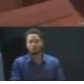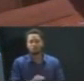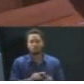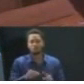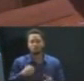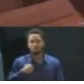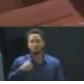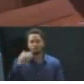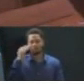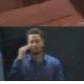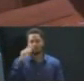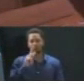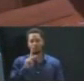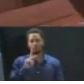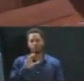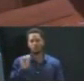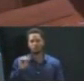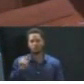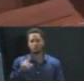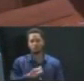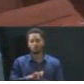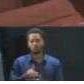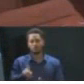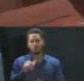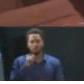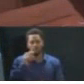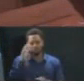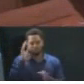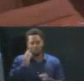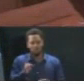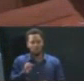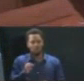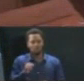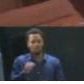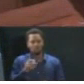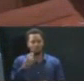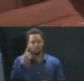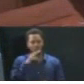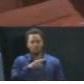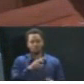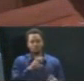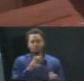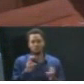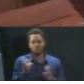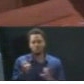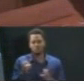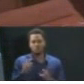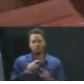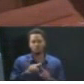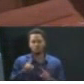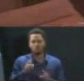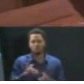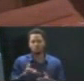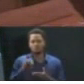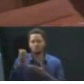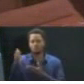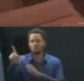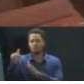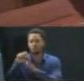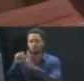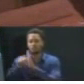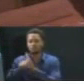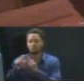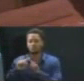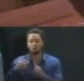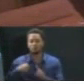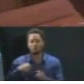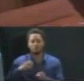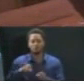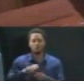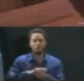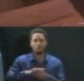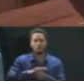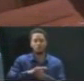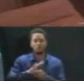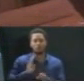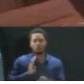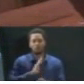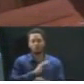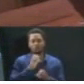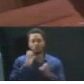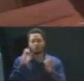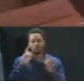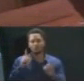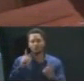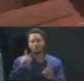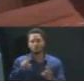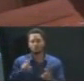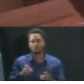isn't the decision maker for these issues, and you will tell me and others to talk to the state, but we need our local Board of Education to stand up with us. I